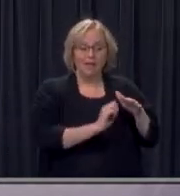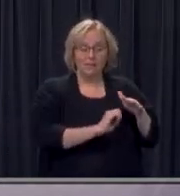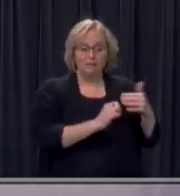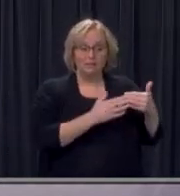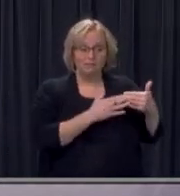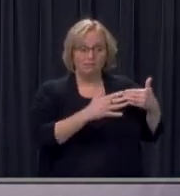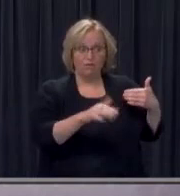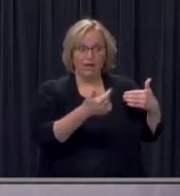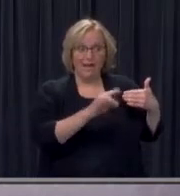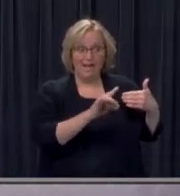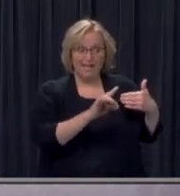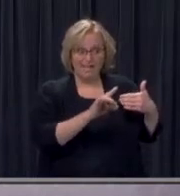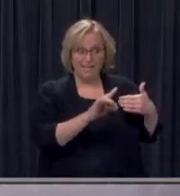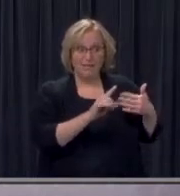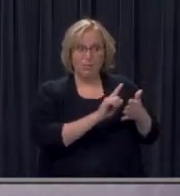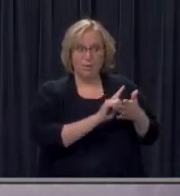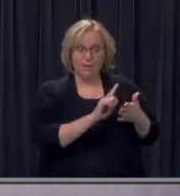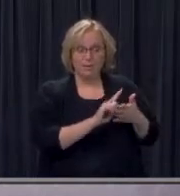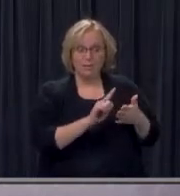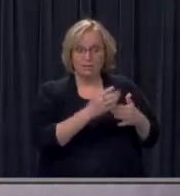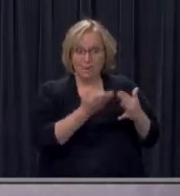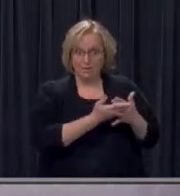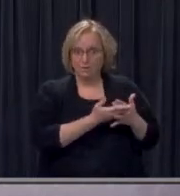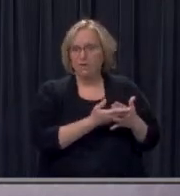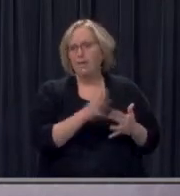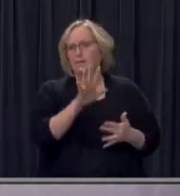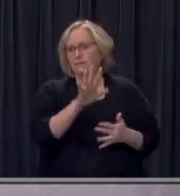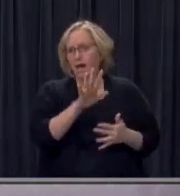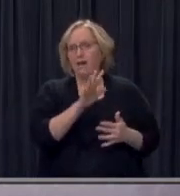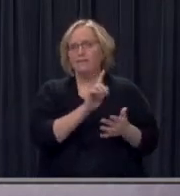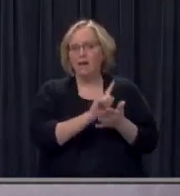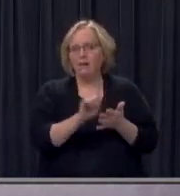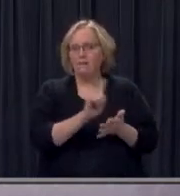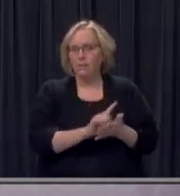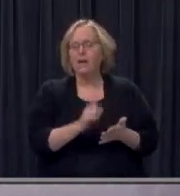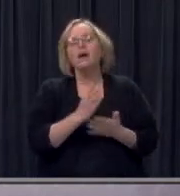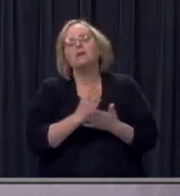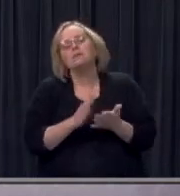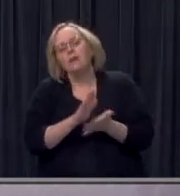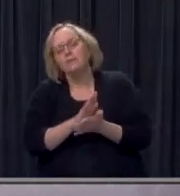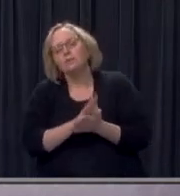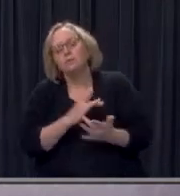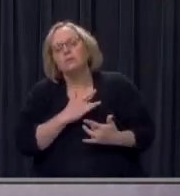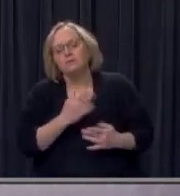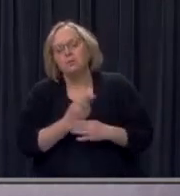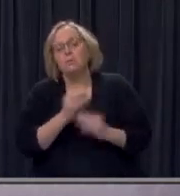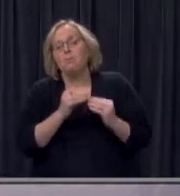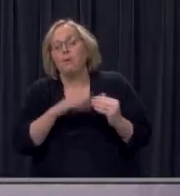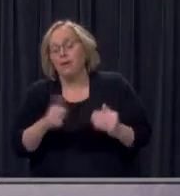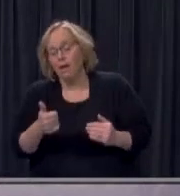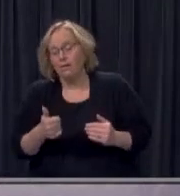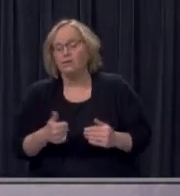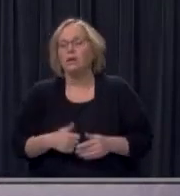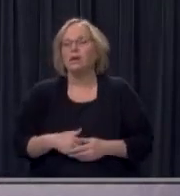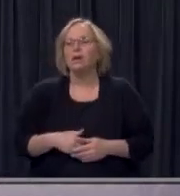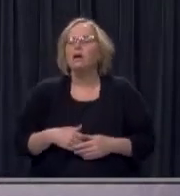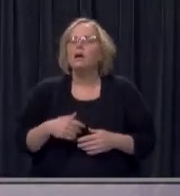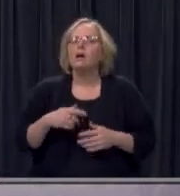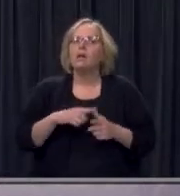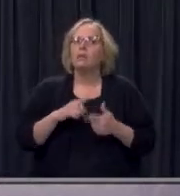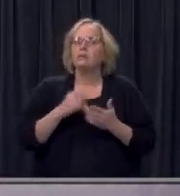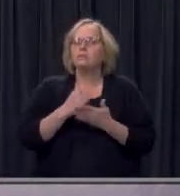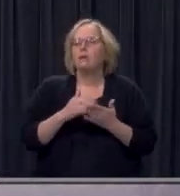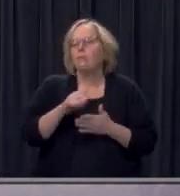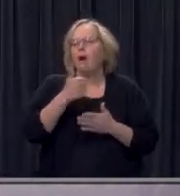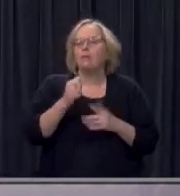comes out to about 5 per week per school. So now granted, we had some schools that used it much more than others, et cetera. And then we had some other instances